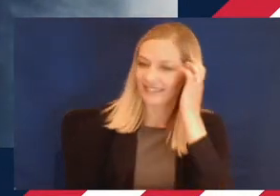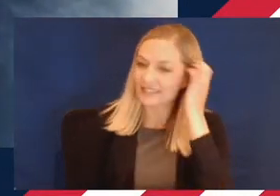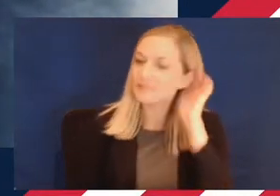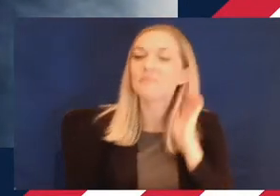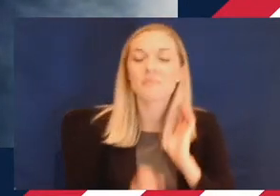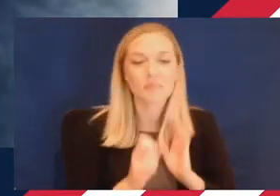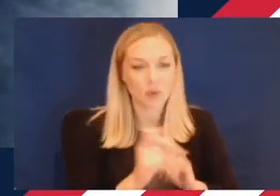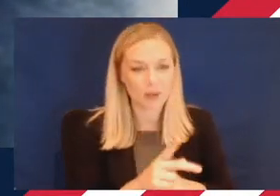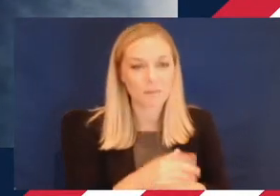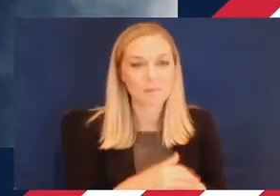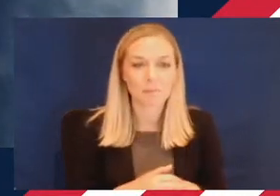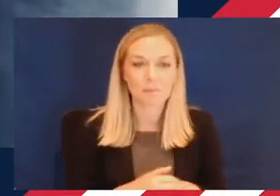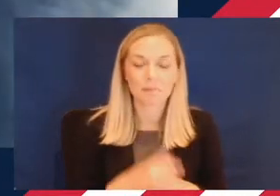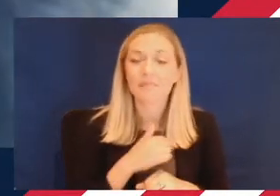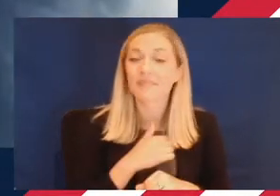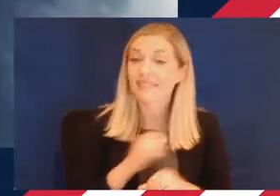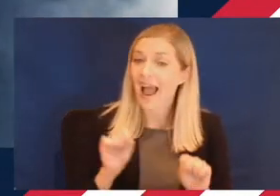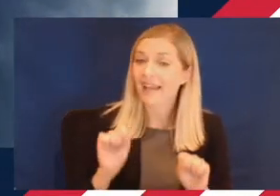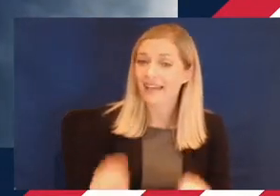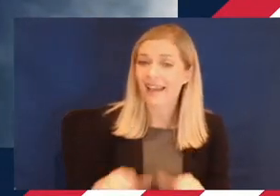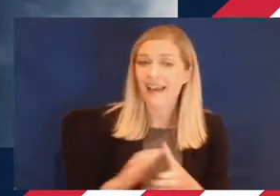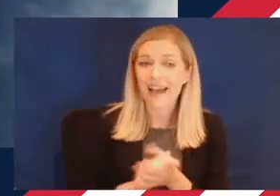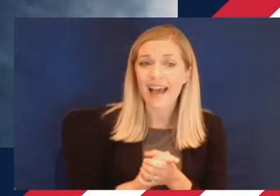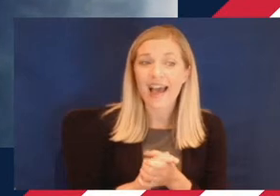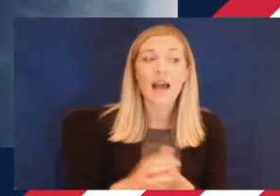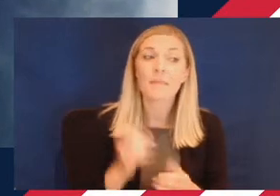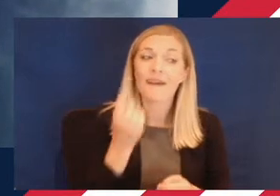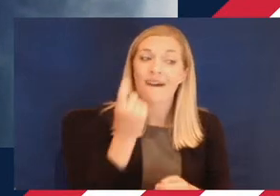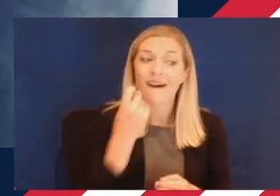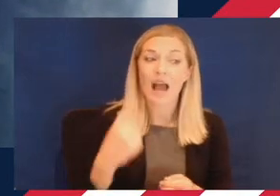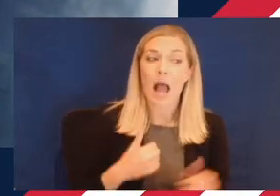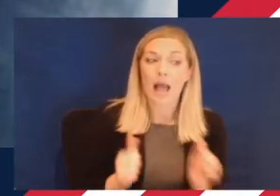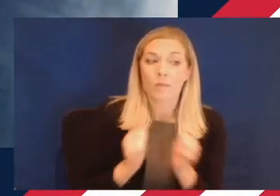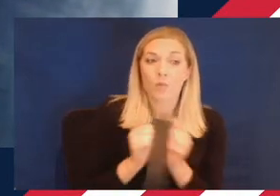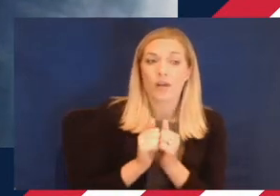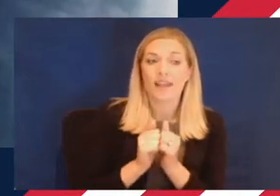can. I'm with the Little Ones Learning Center.